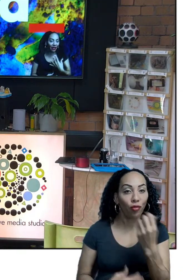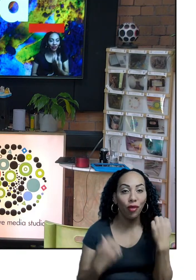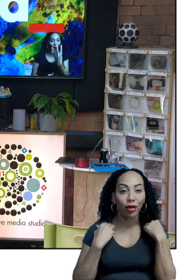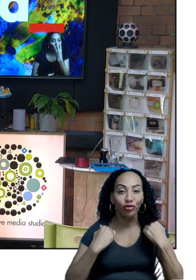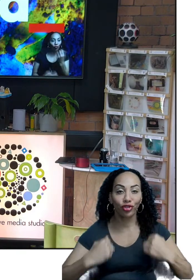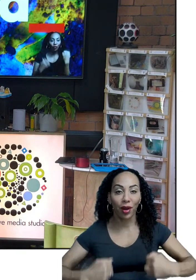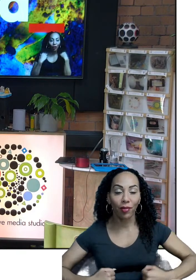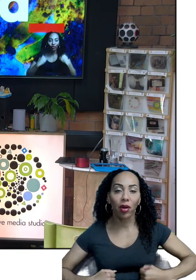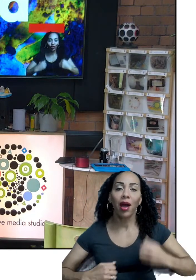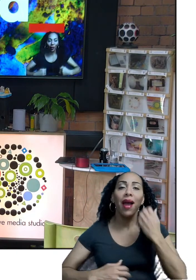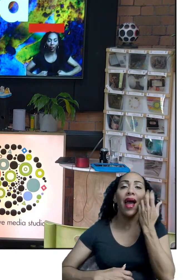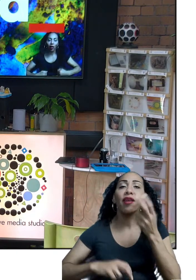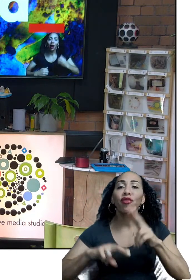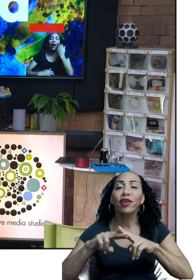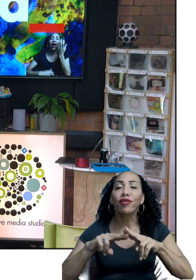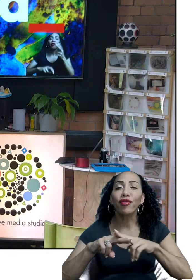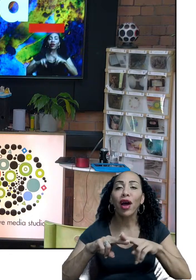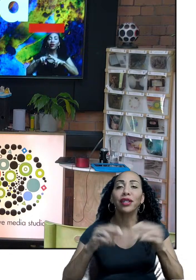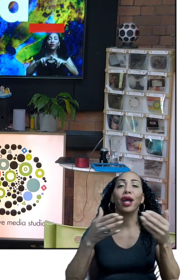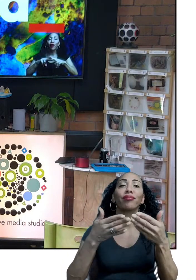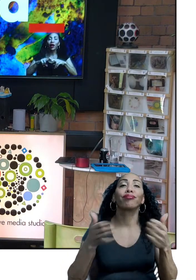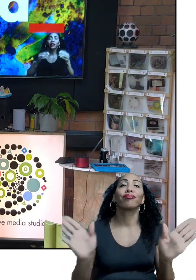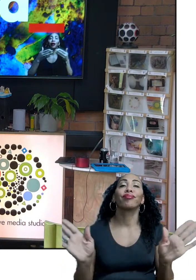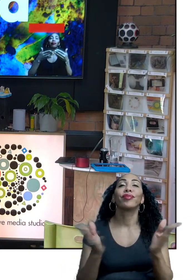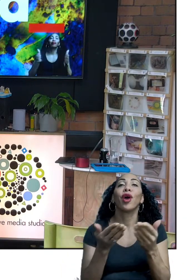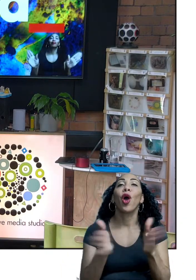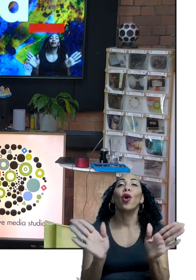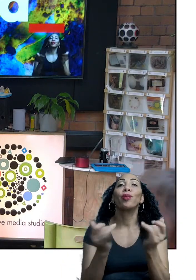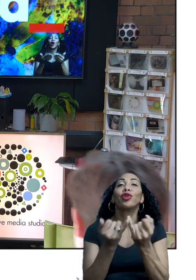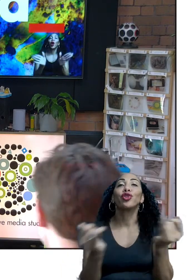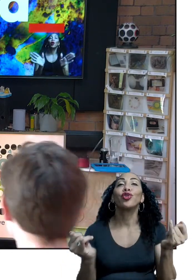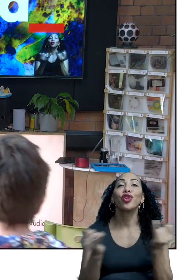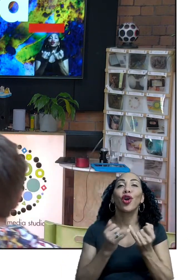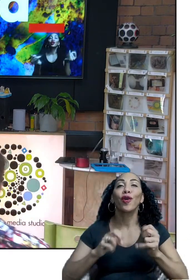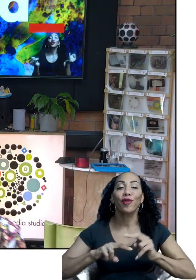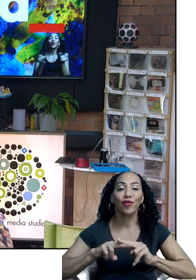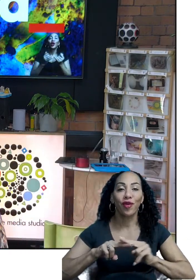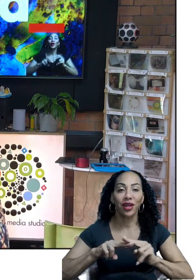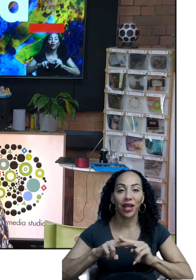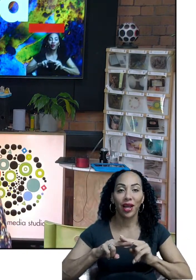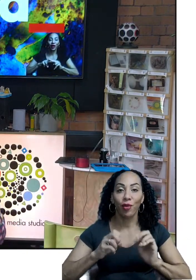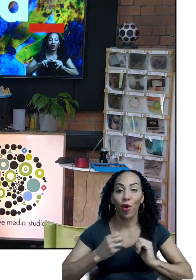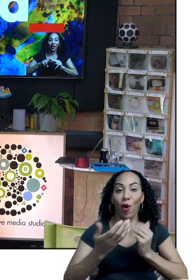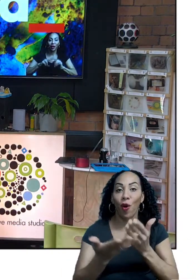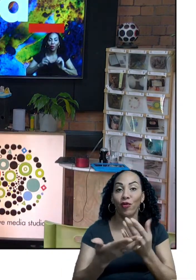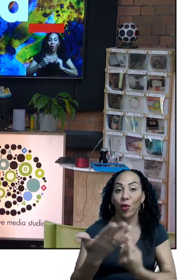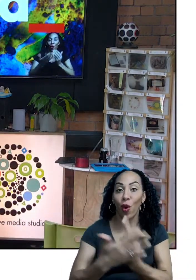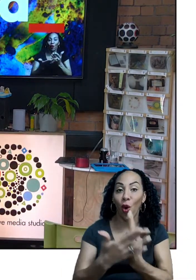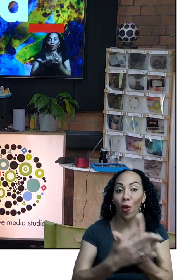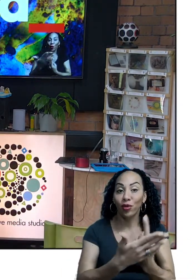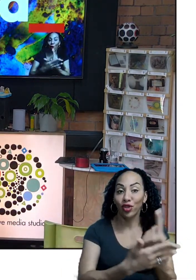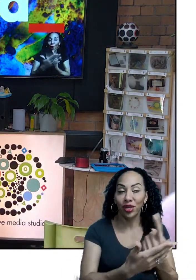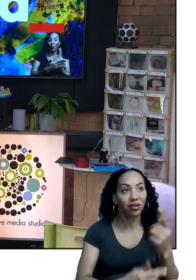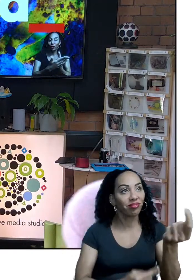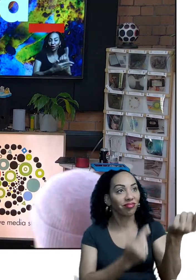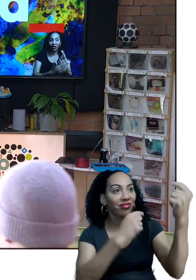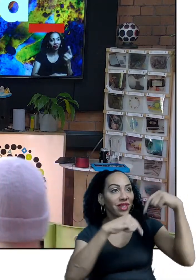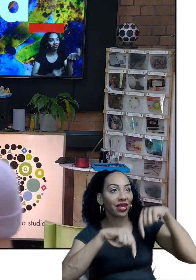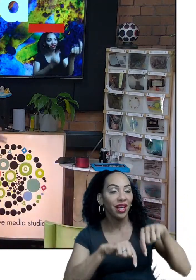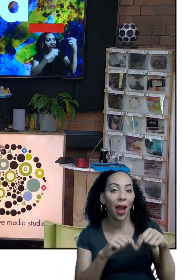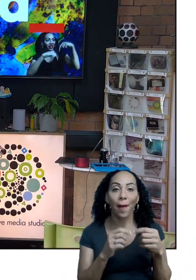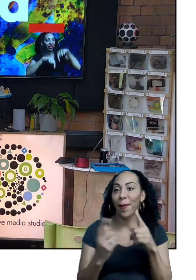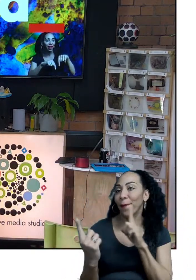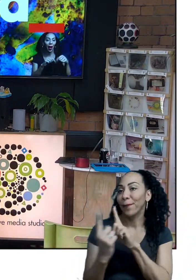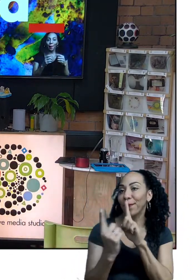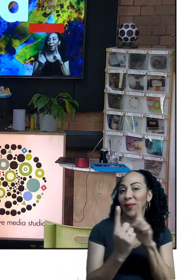doors of the Pervasive Media Studio for Open Studio Friday, where we offer you the chance to spend some time in our space by hot desking alongside our residents and staff